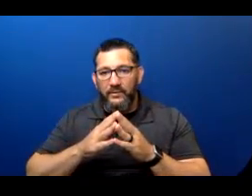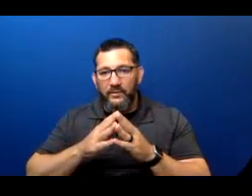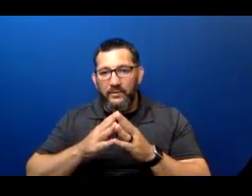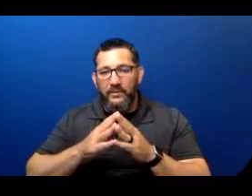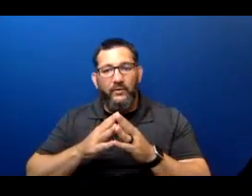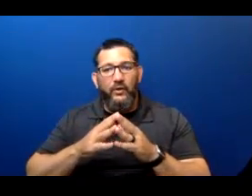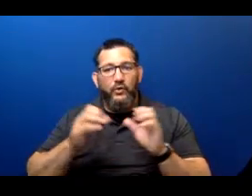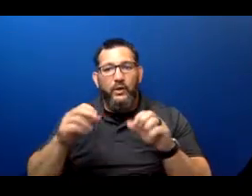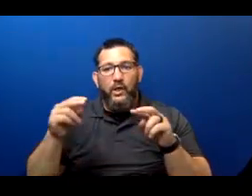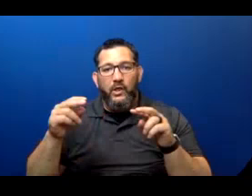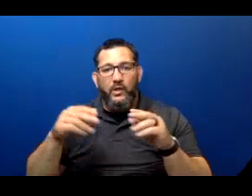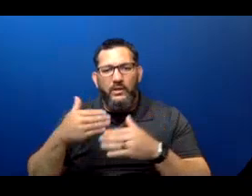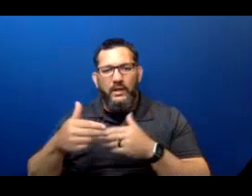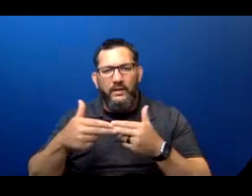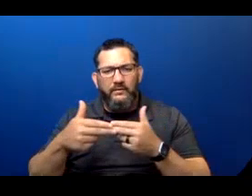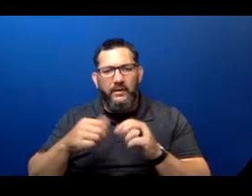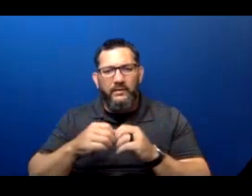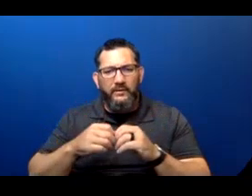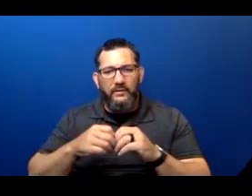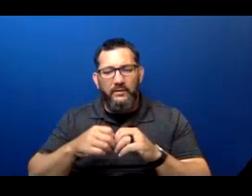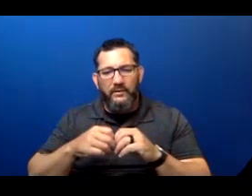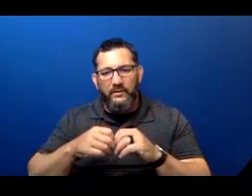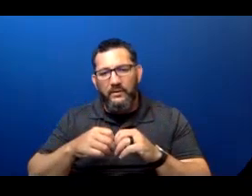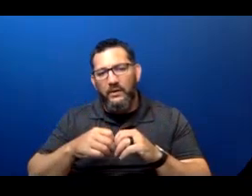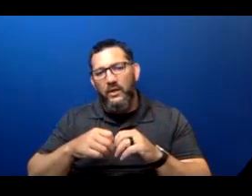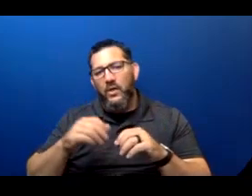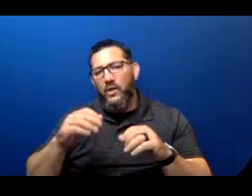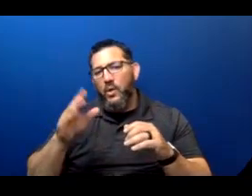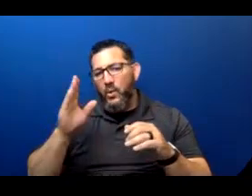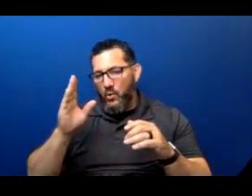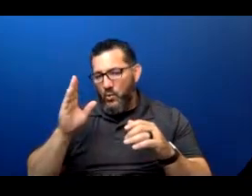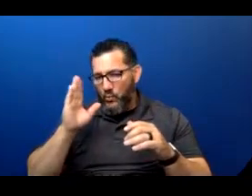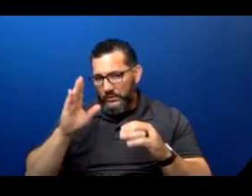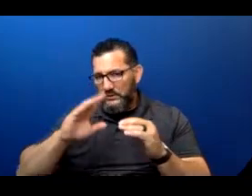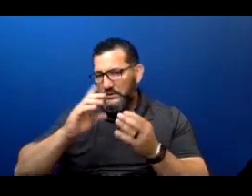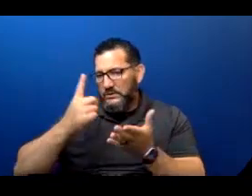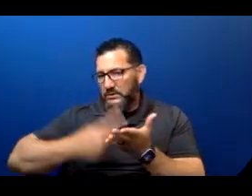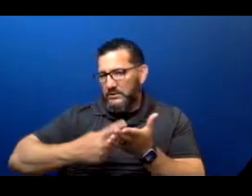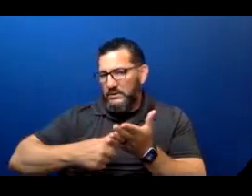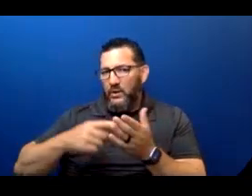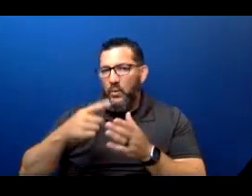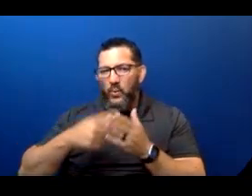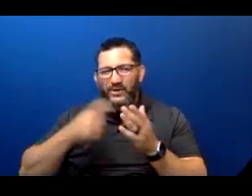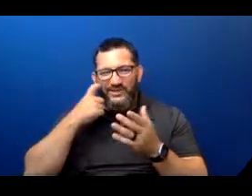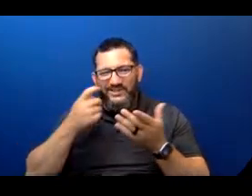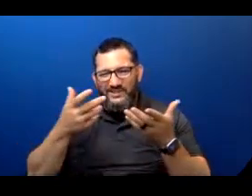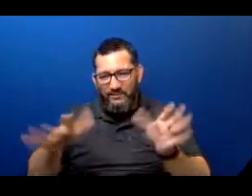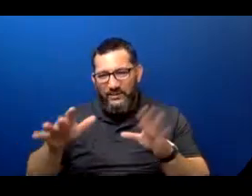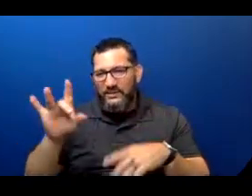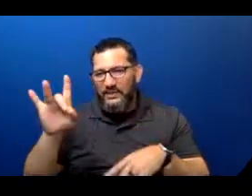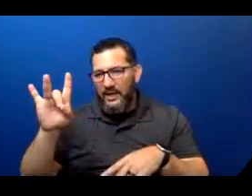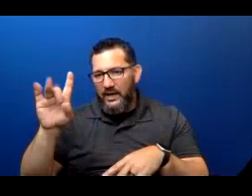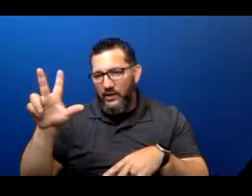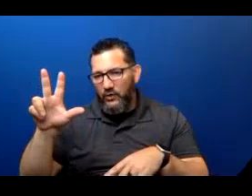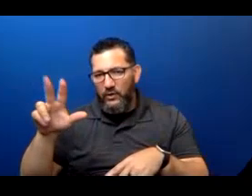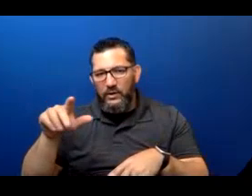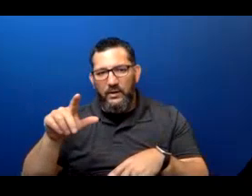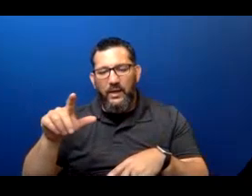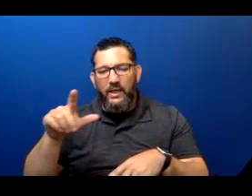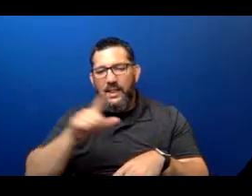you could go to the next slide there, please. So we are talking about what just concluded. Our 83rd legislative